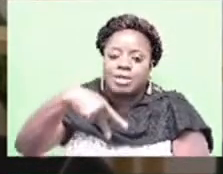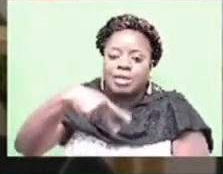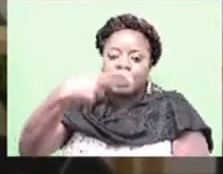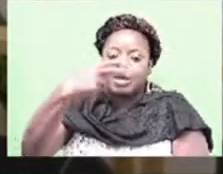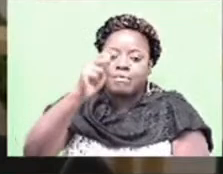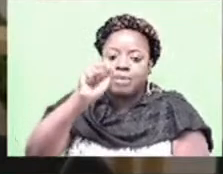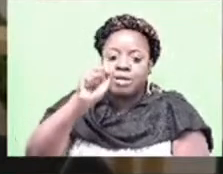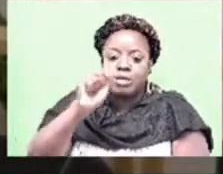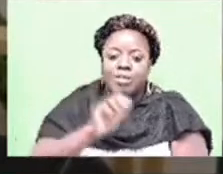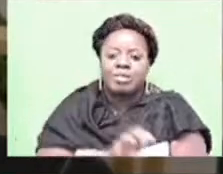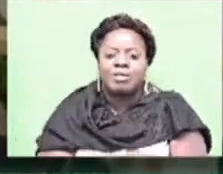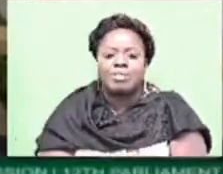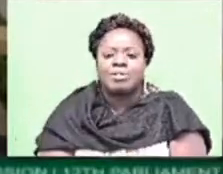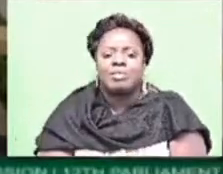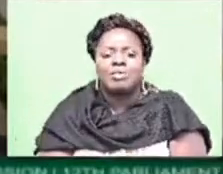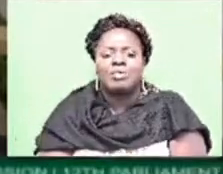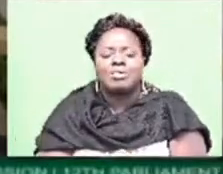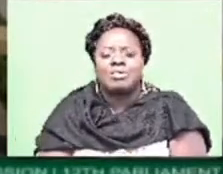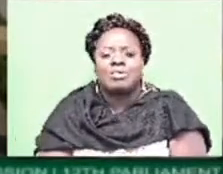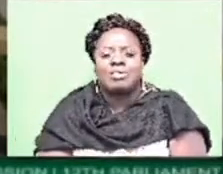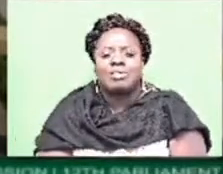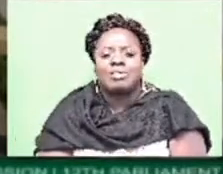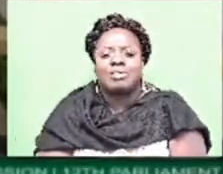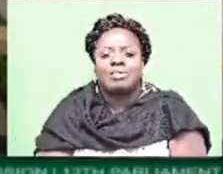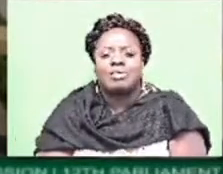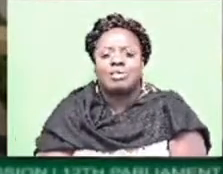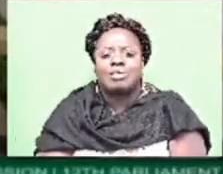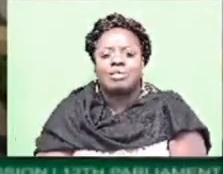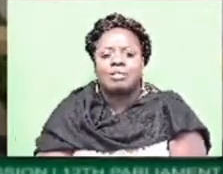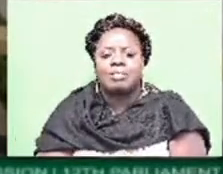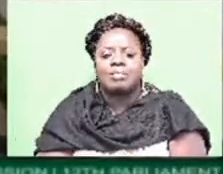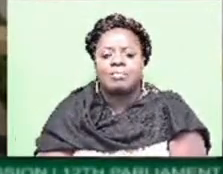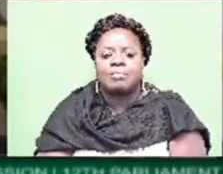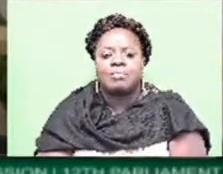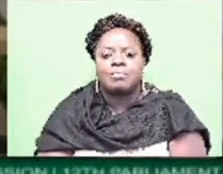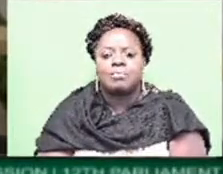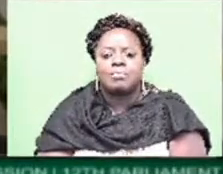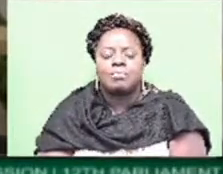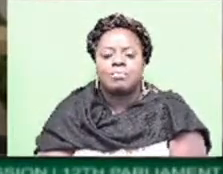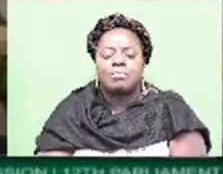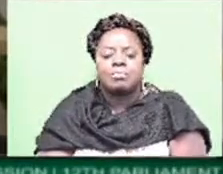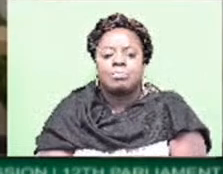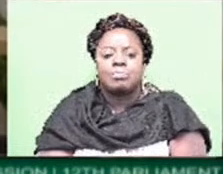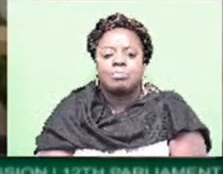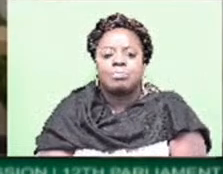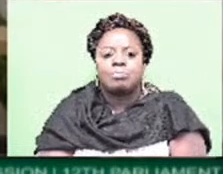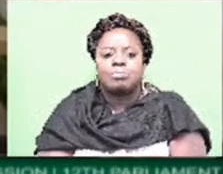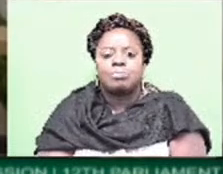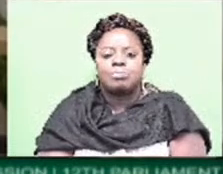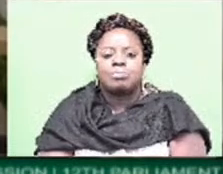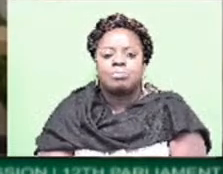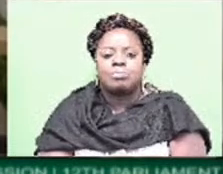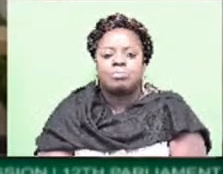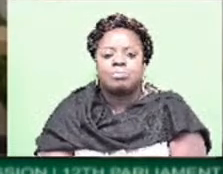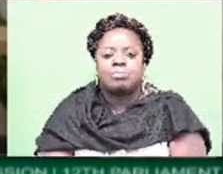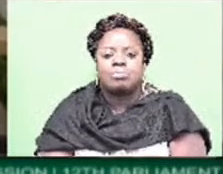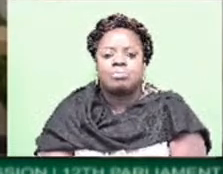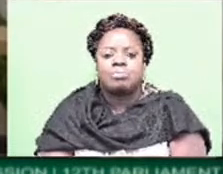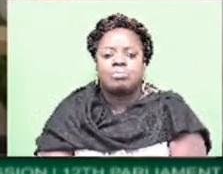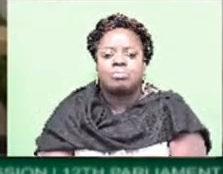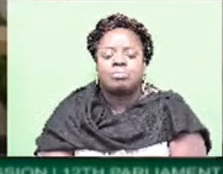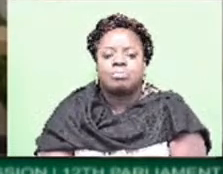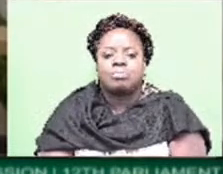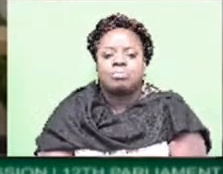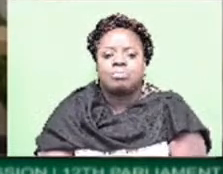on a daily basis that they repeat them before it even comes out of the mouth of the Honourable Minister. The point is, Madam Speaker, is